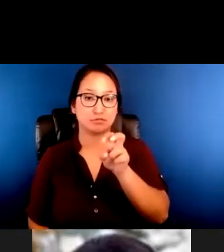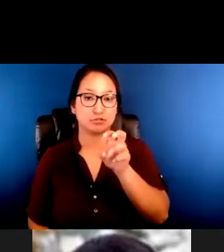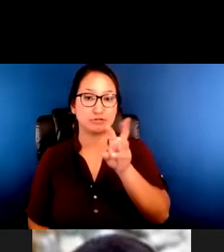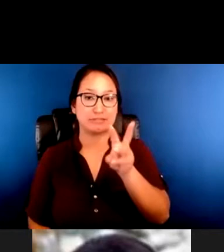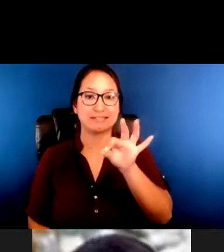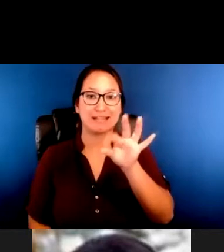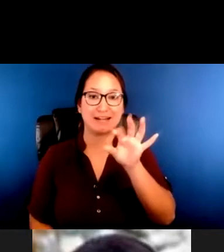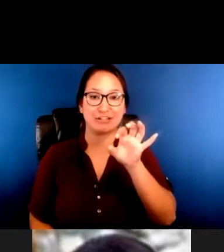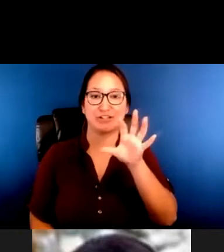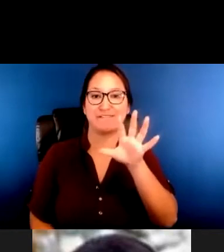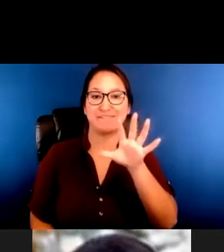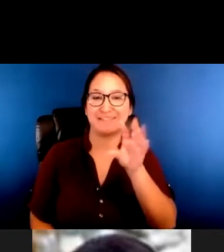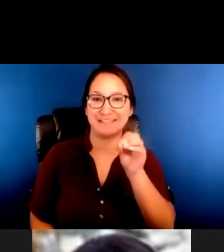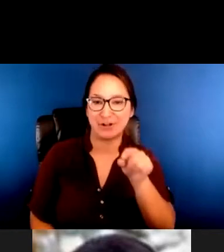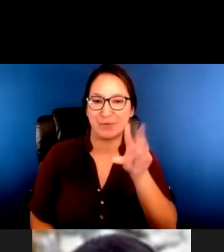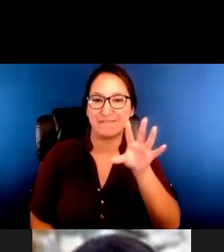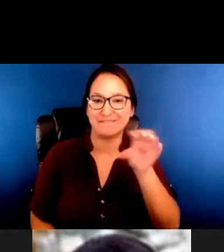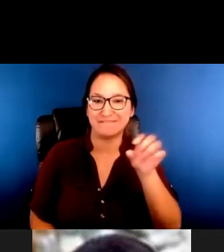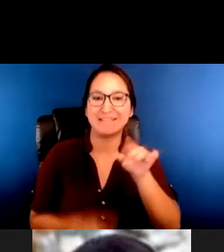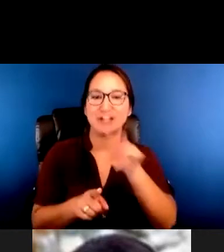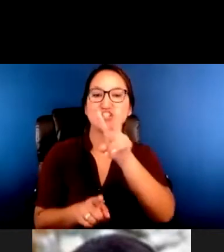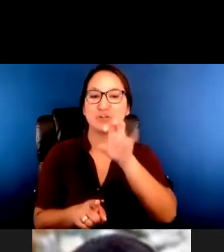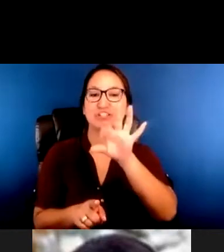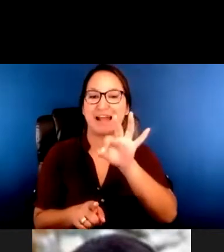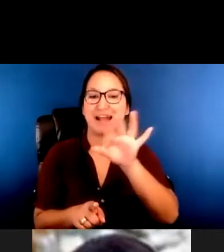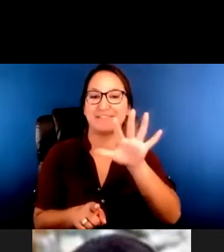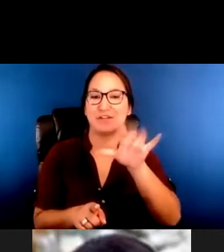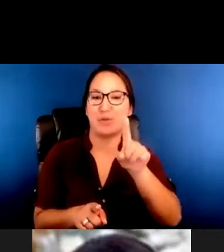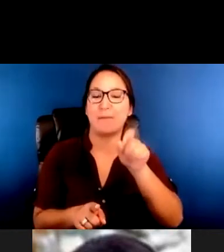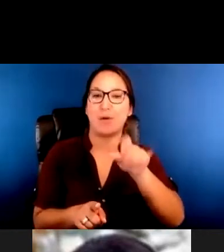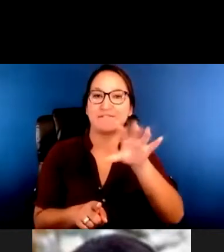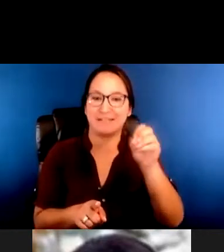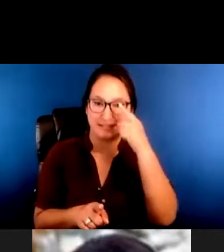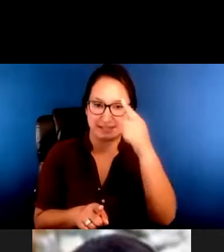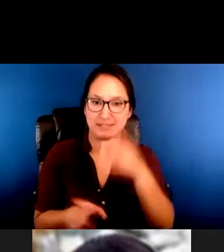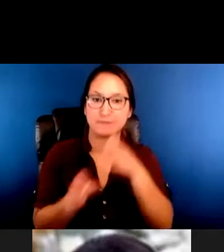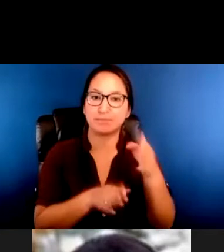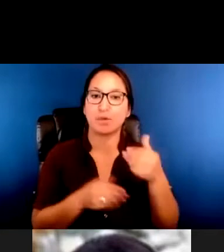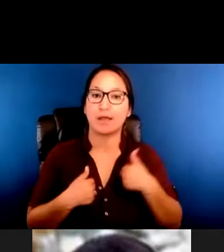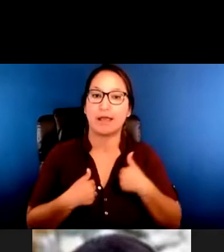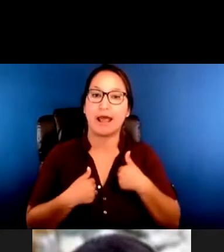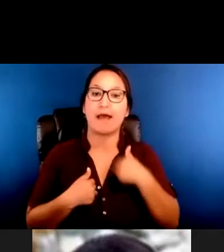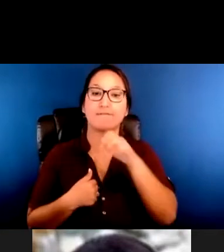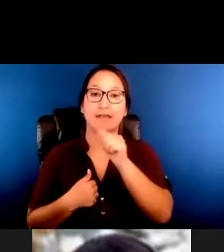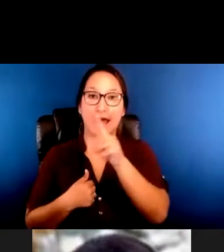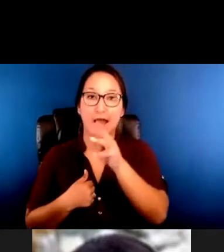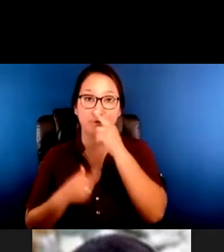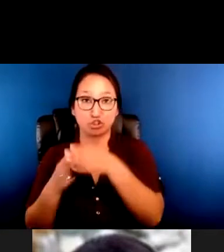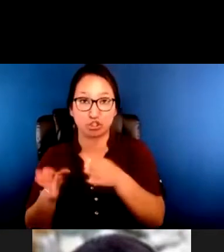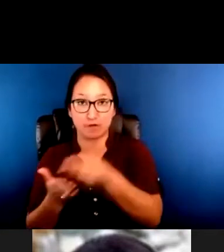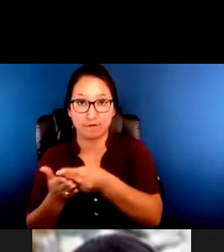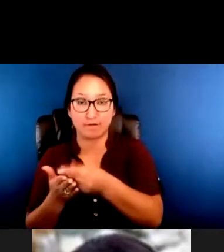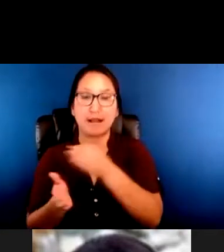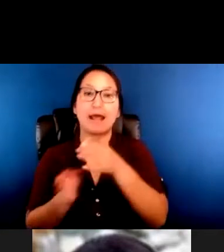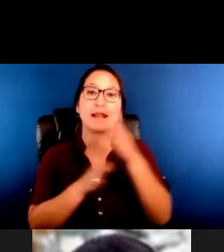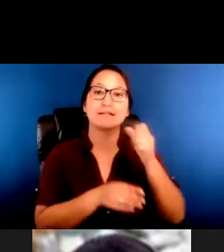$2,951.50. We had two expenses, one for our admin and general fund, and the other one for our staff morale,